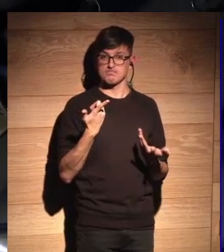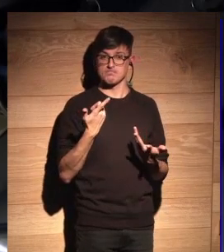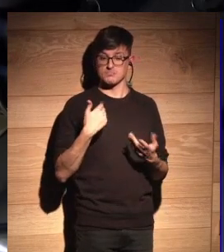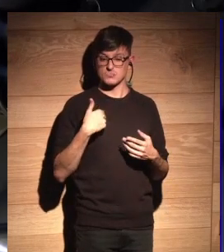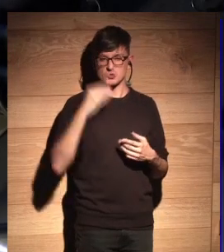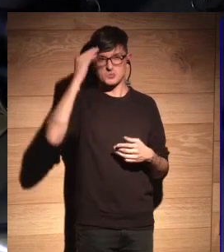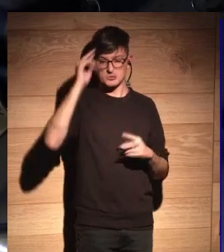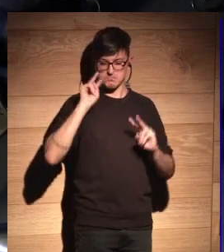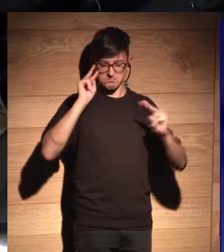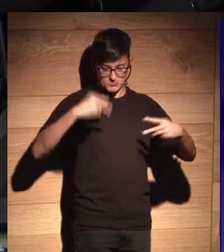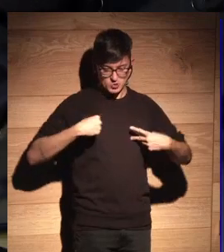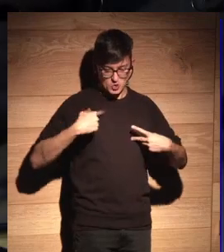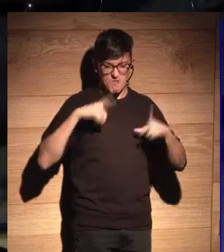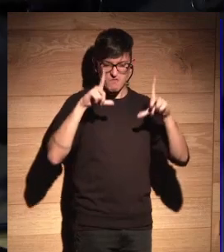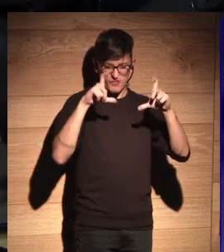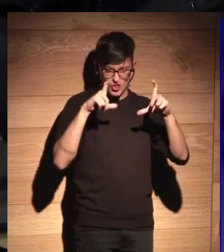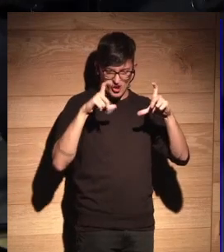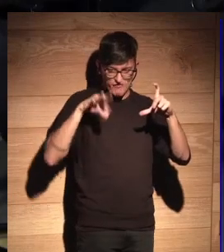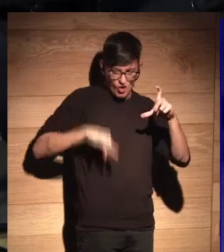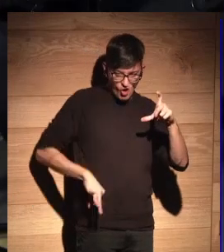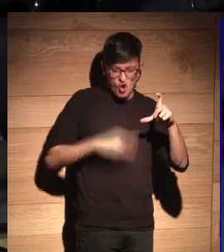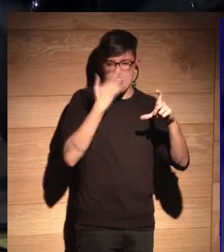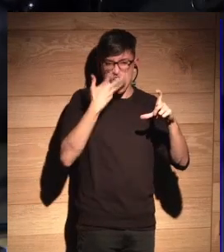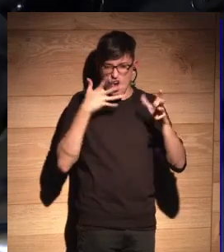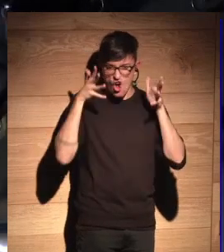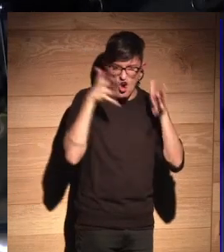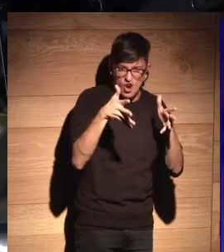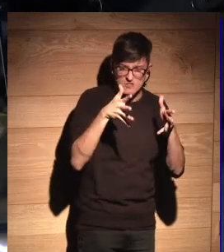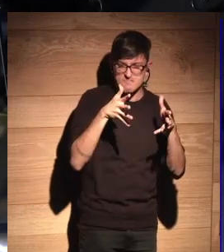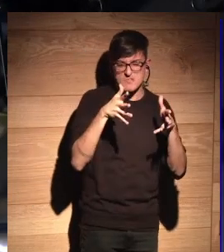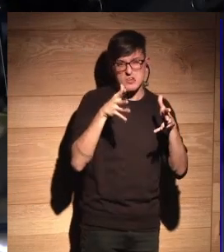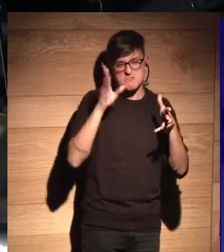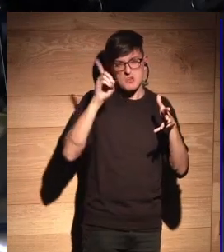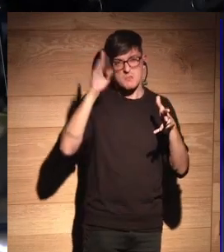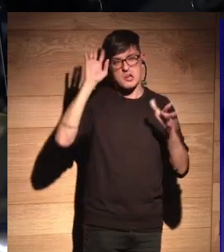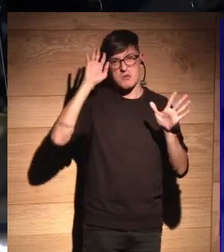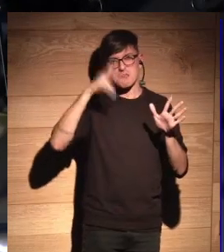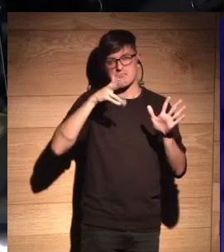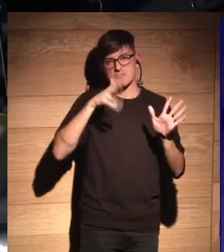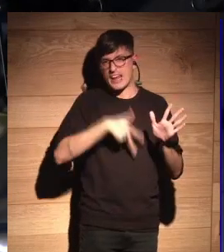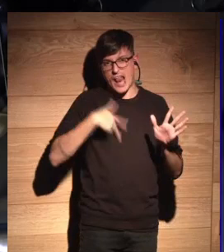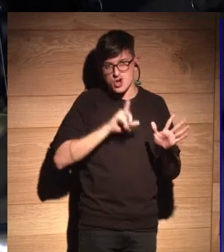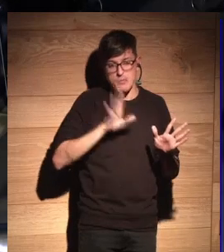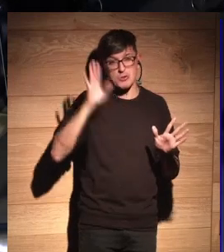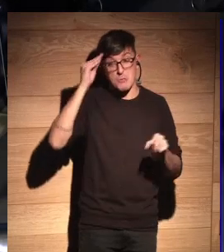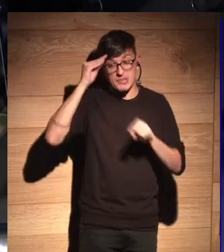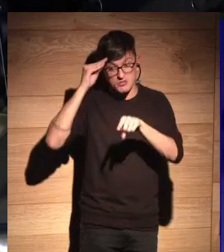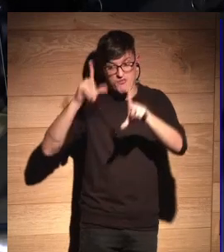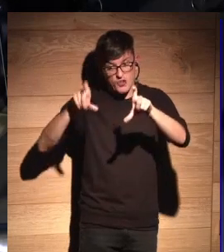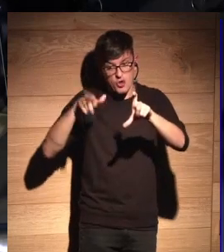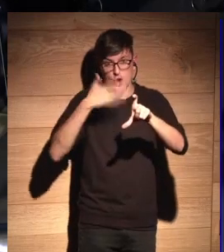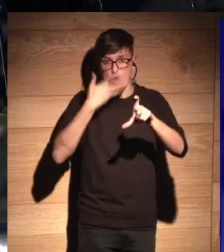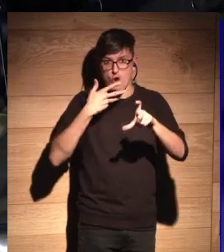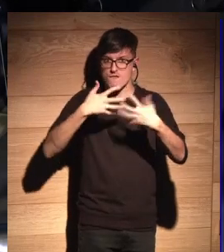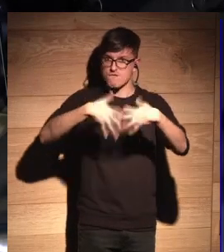but I do think in this case the color works. I mean, I think it's really because the older woman is really looking at